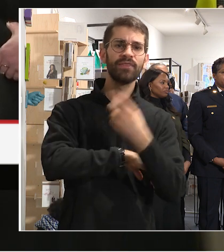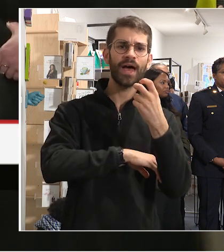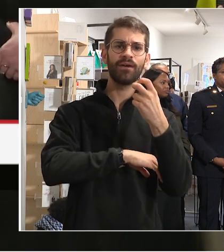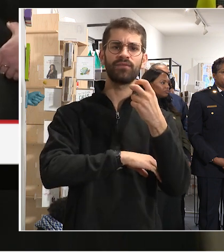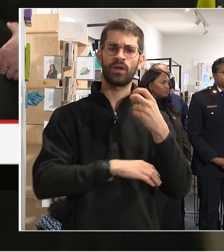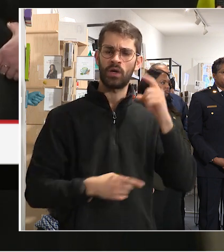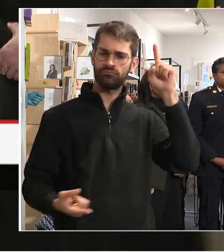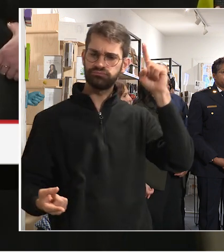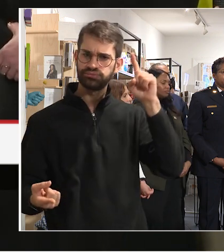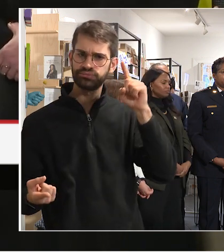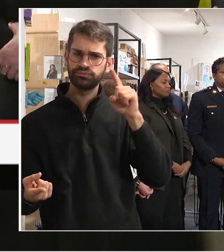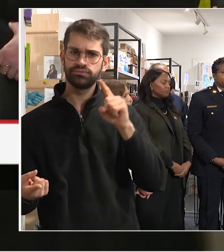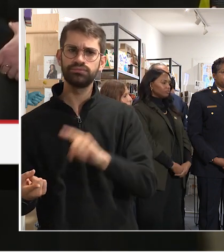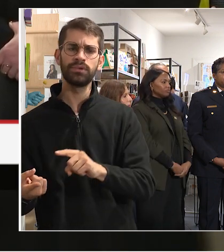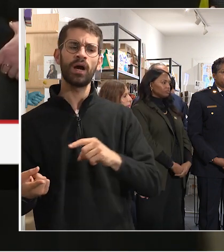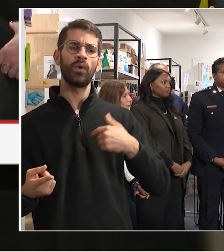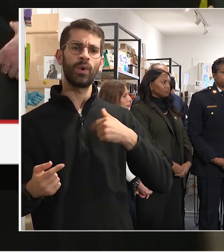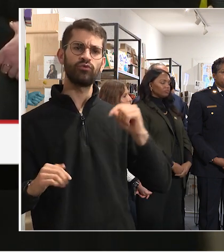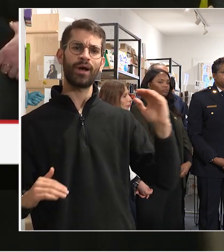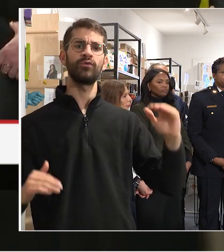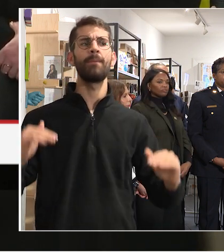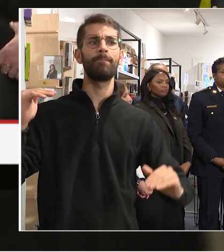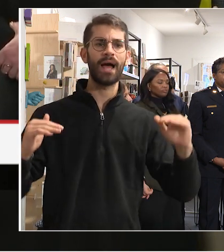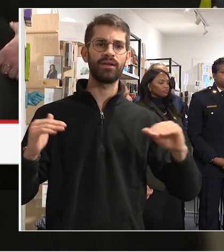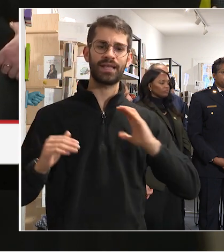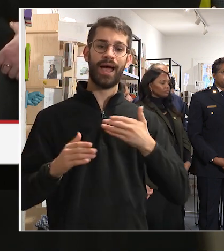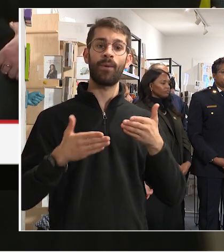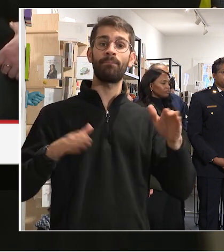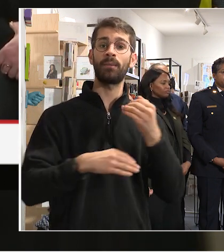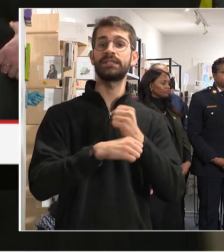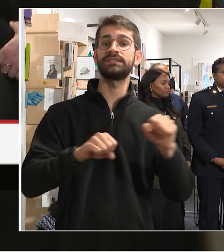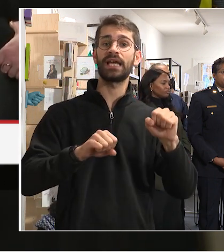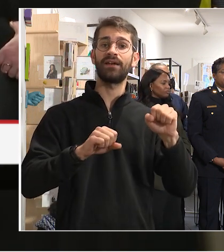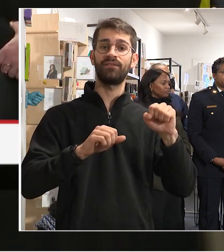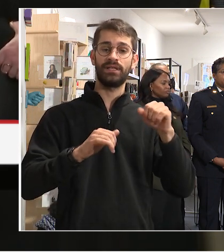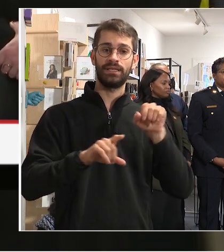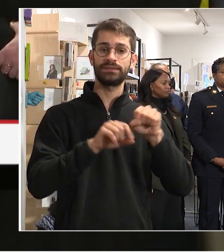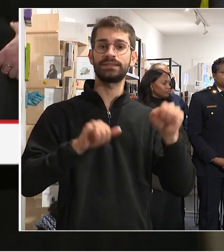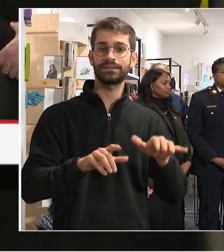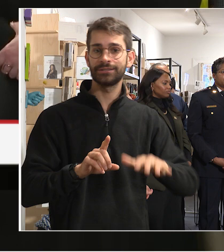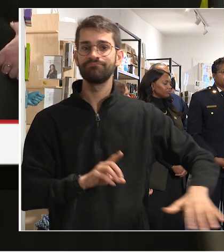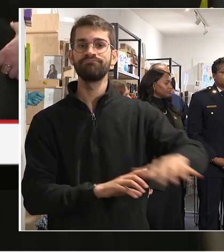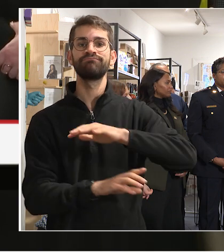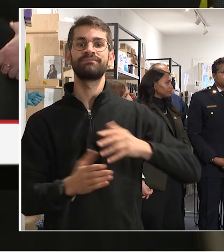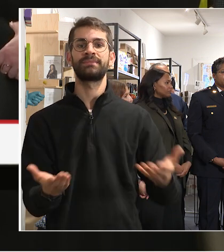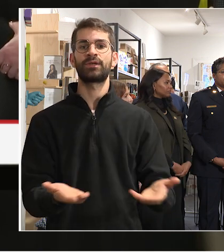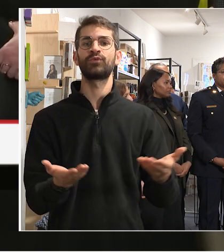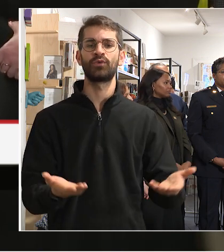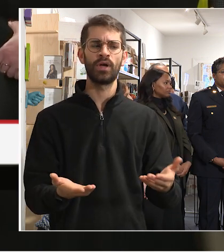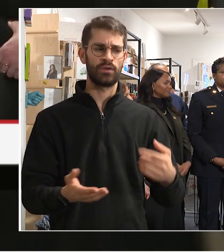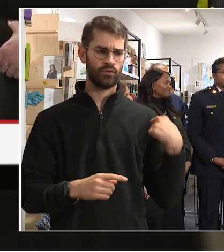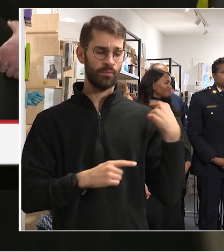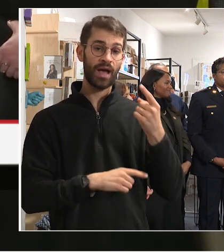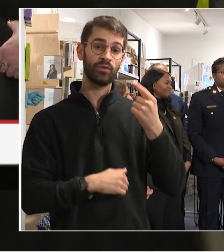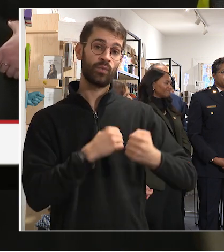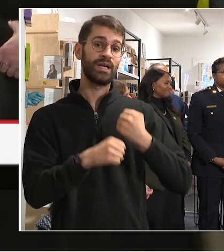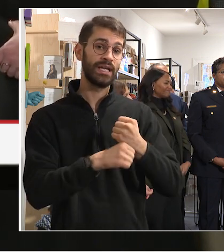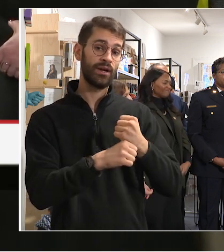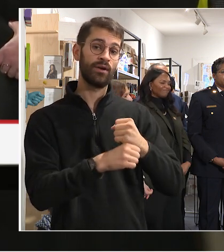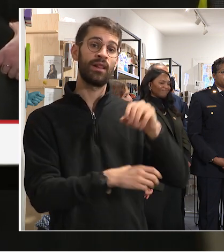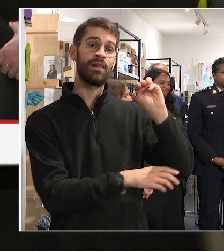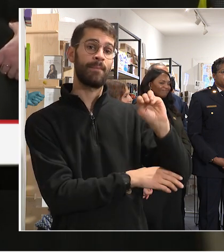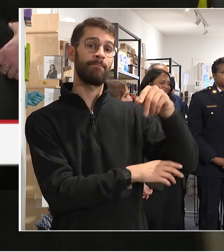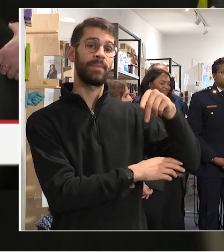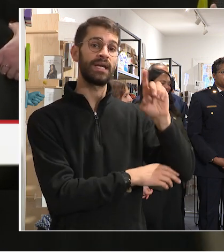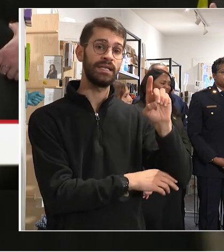we did to rebalance our public safety ecosystem. And over the past year, the Metropolitan Police